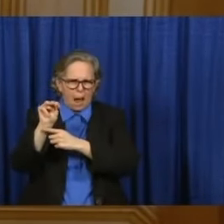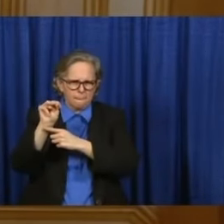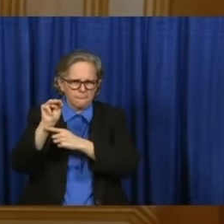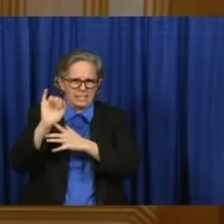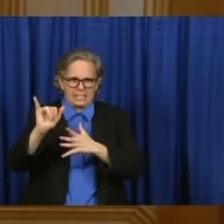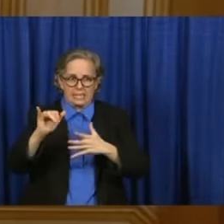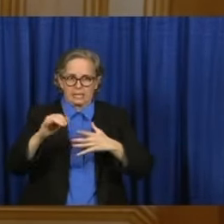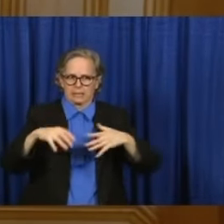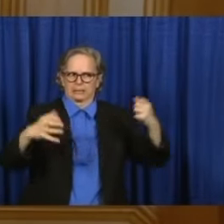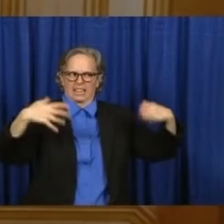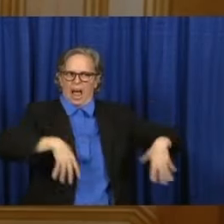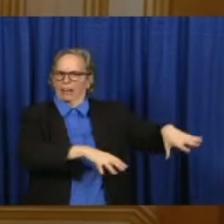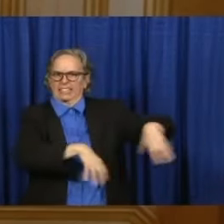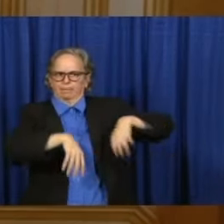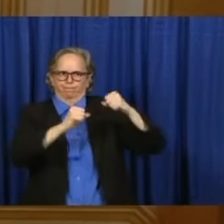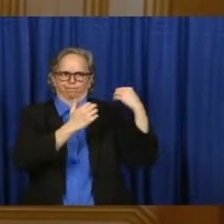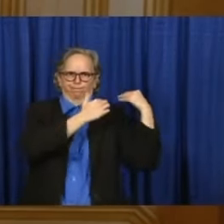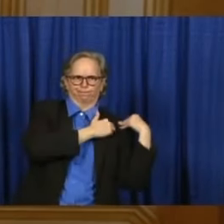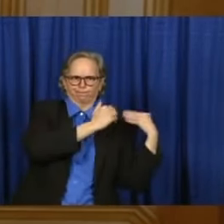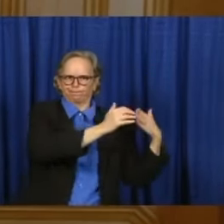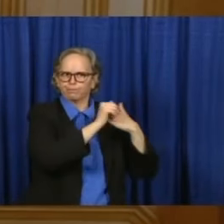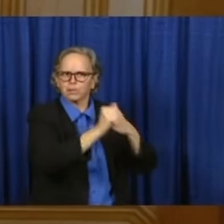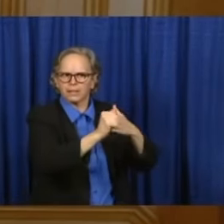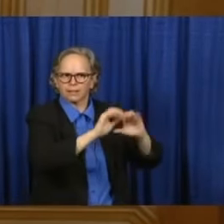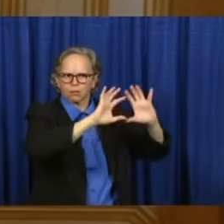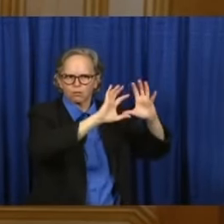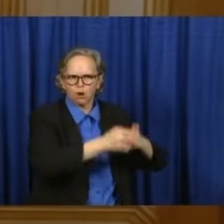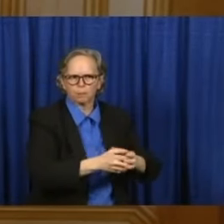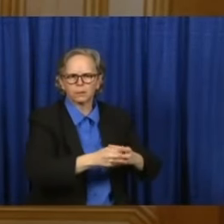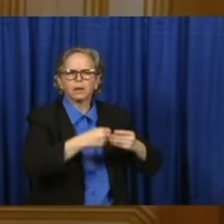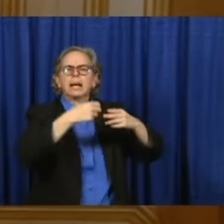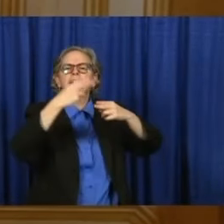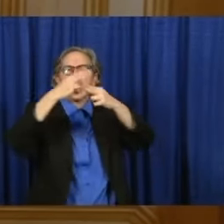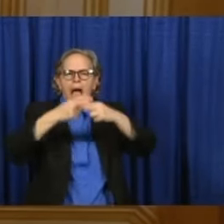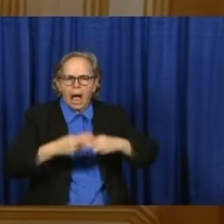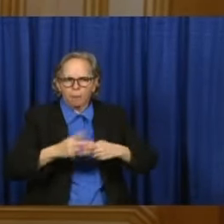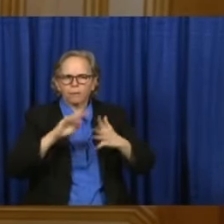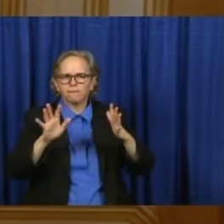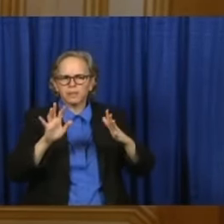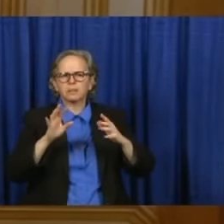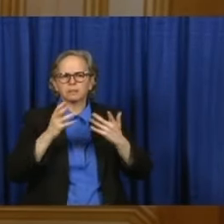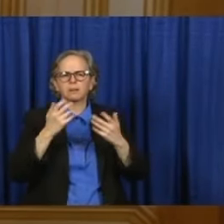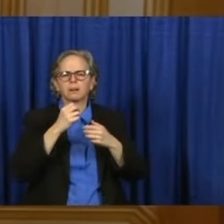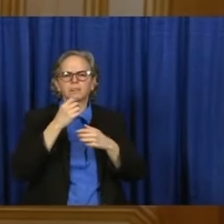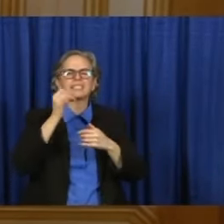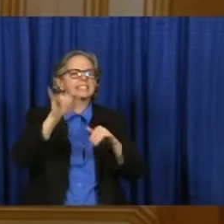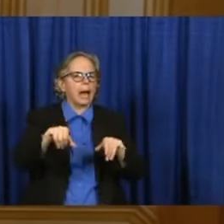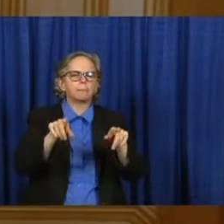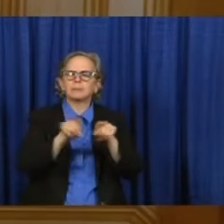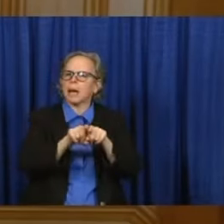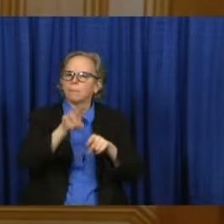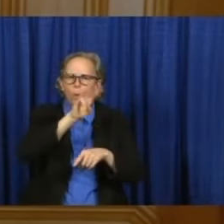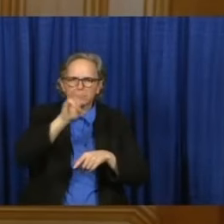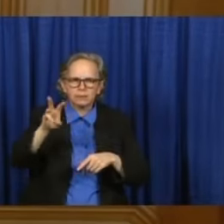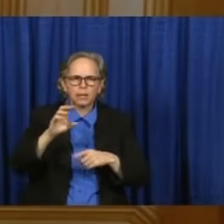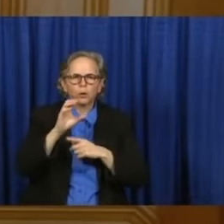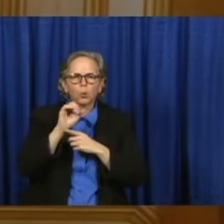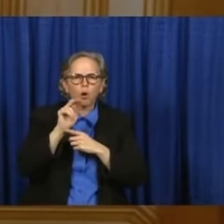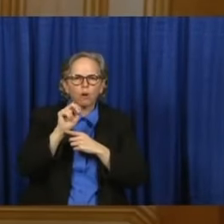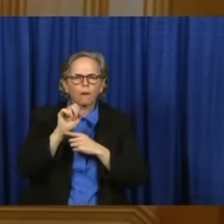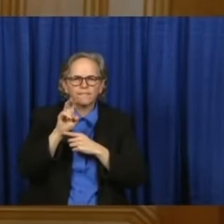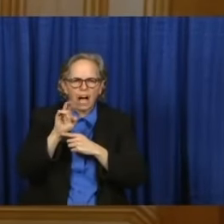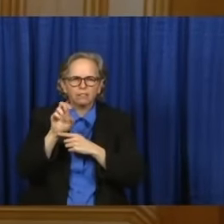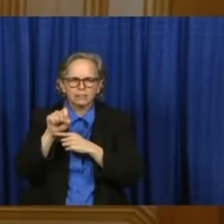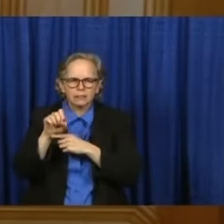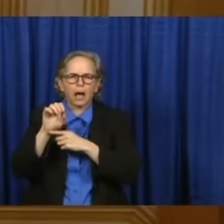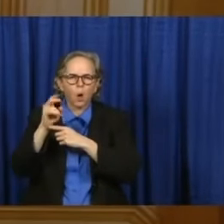our coronavirus website, the regular website, and you can see who is on that advisory group.